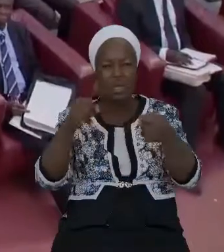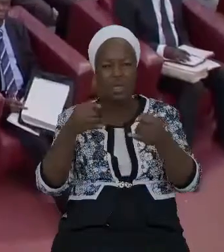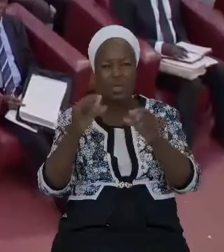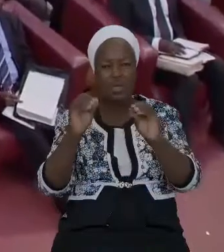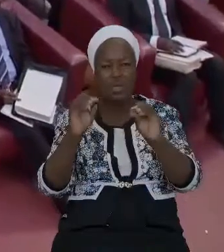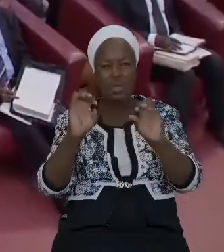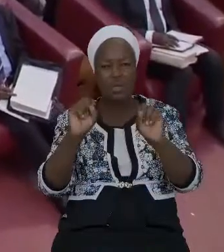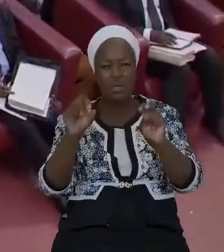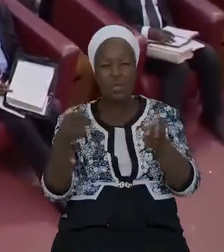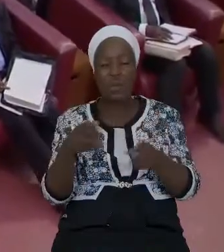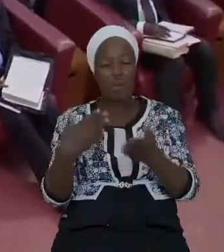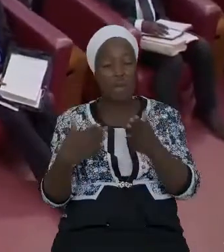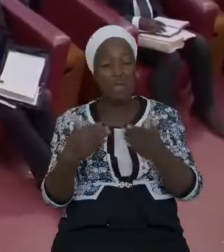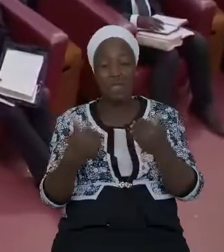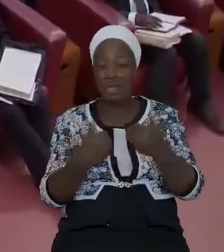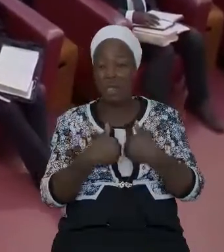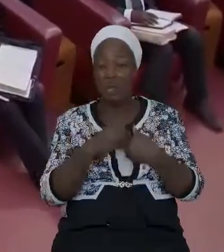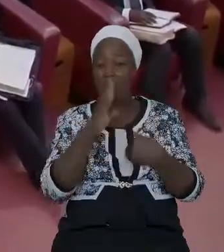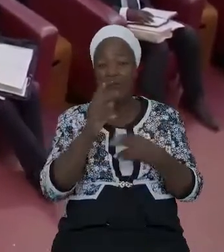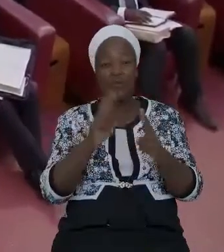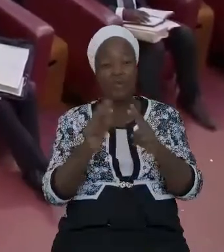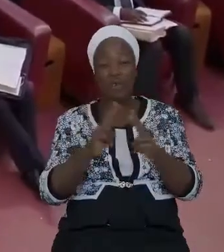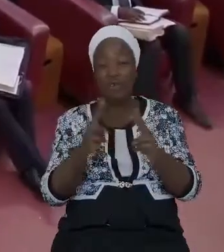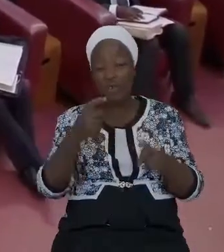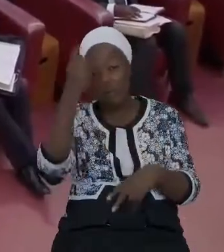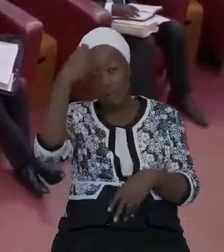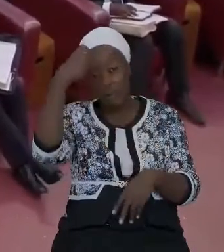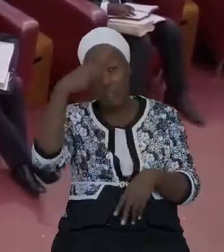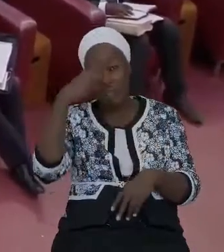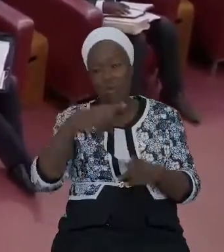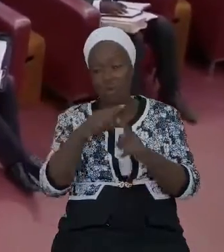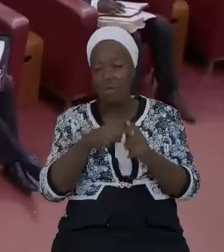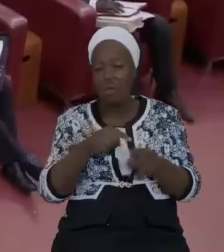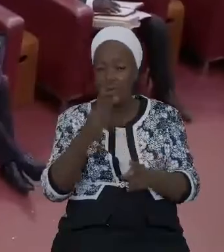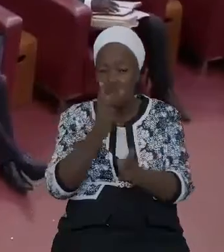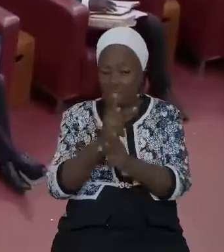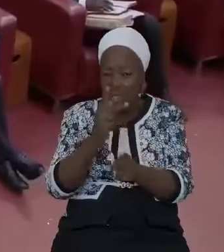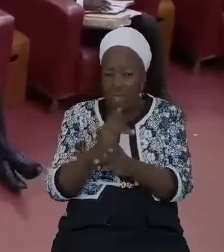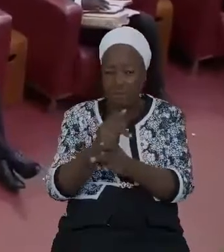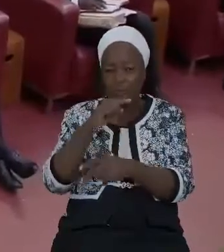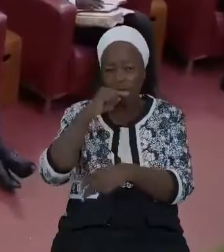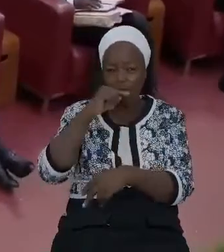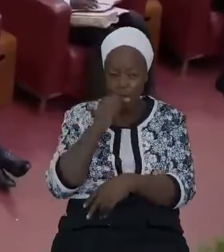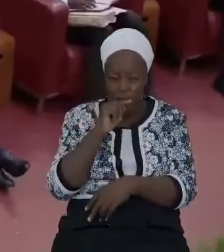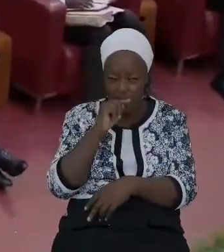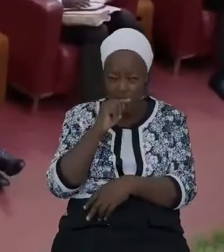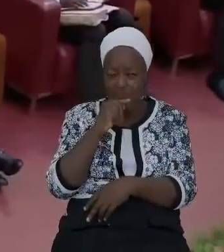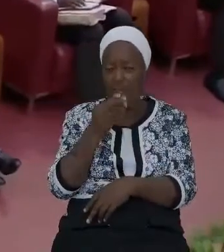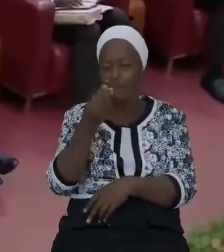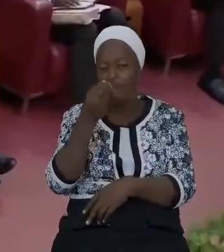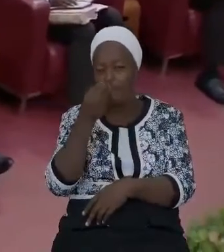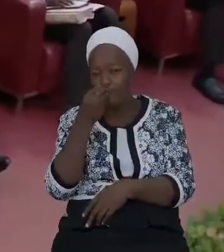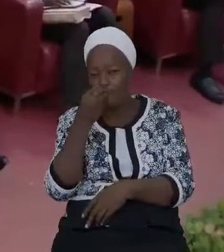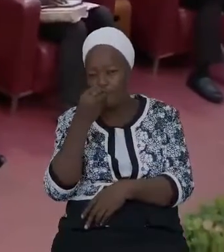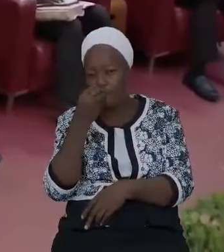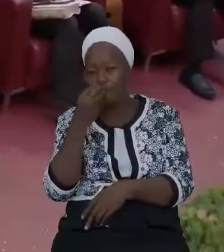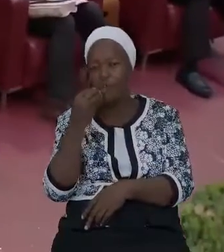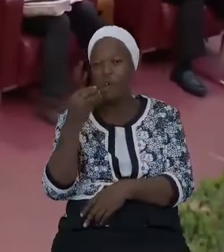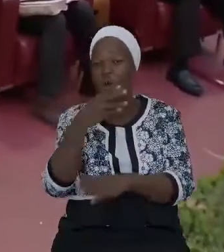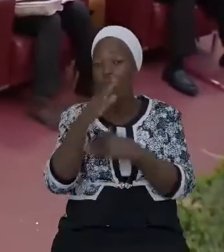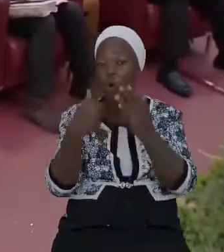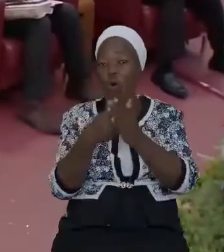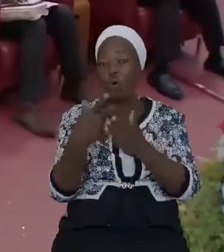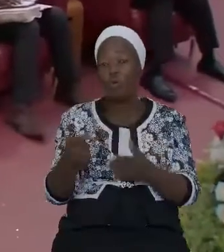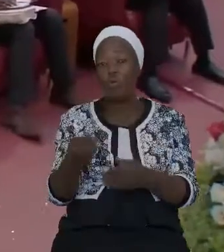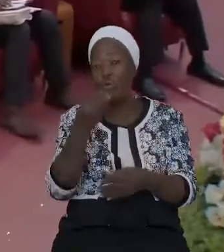very wise. When you store up corn, maize, food, the crops of